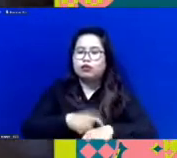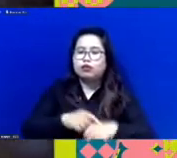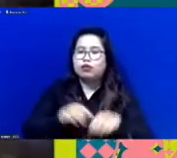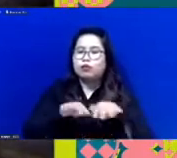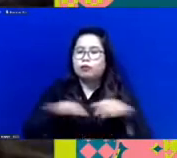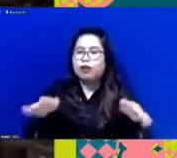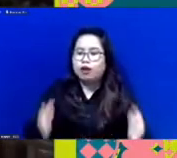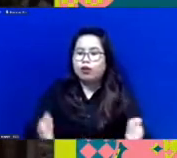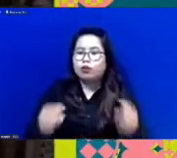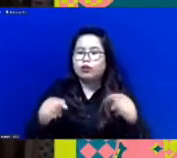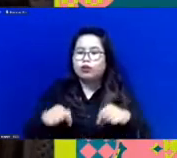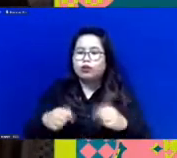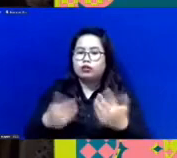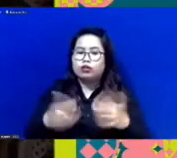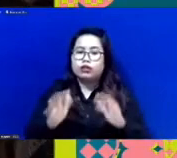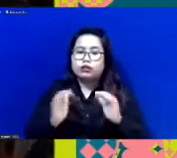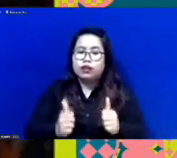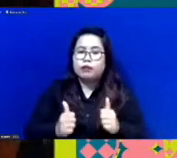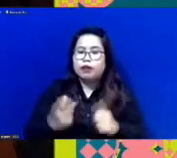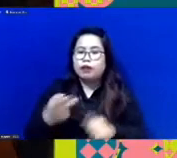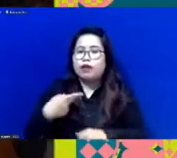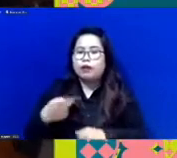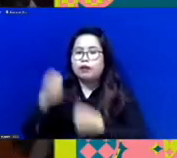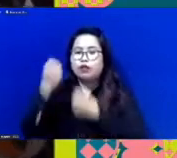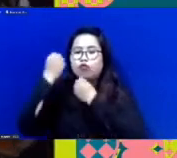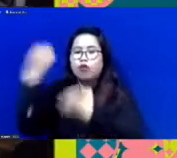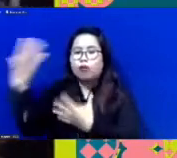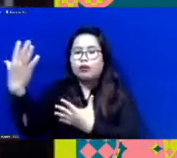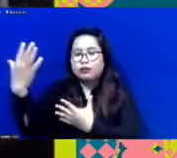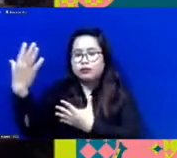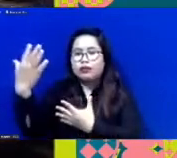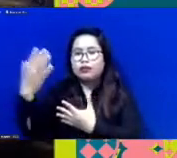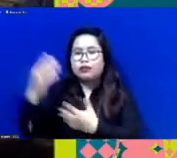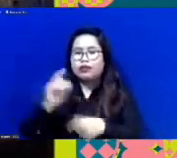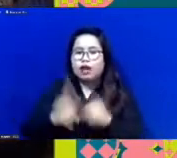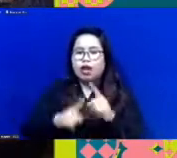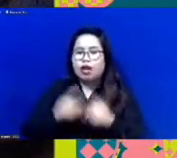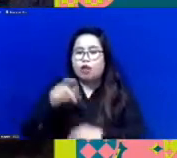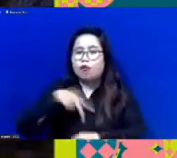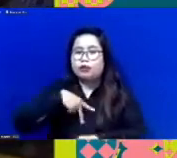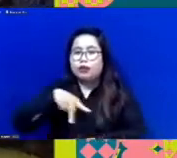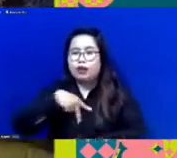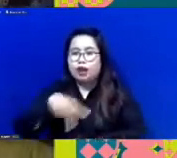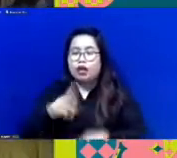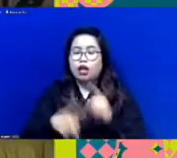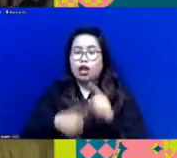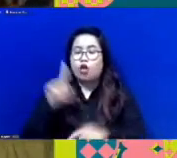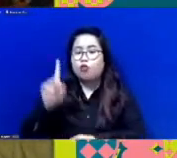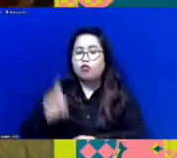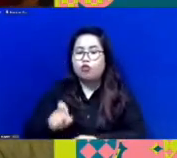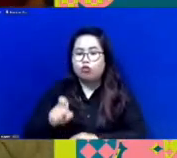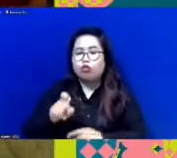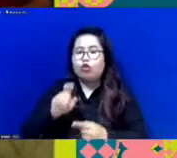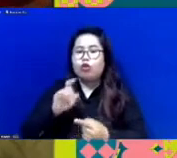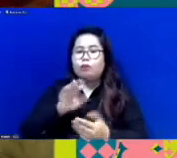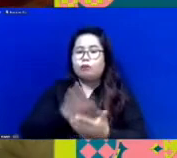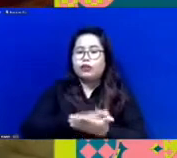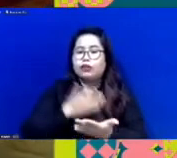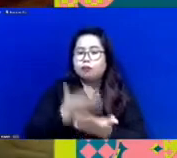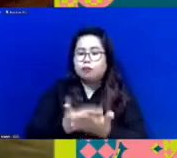the audience, if you needed interpreting service, you can actually have it online. So